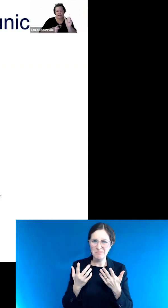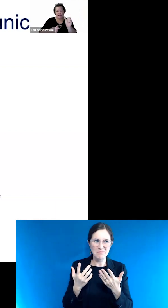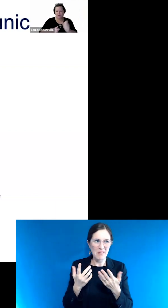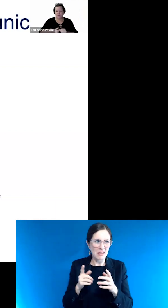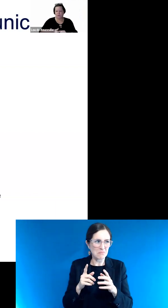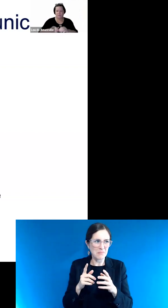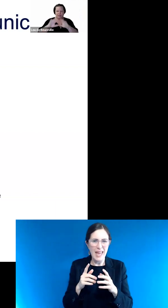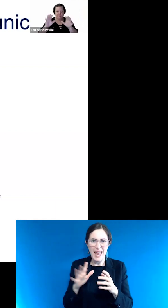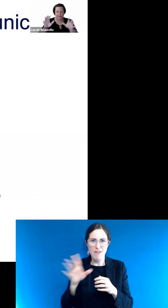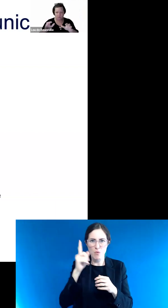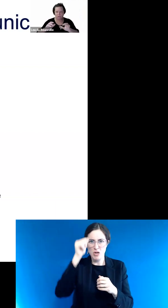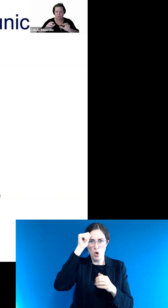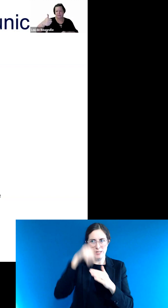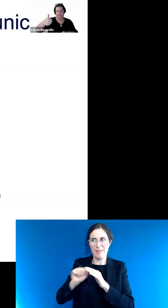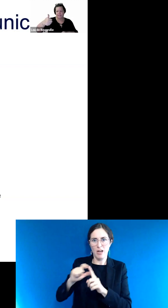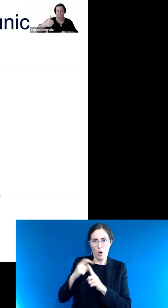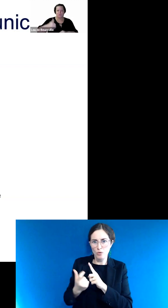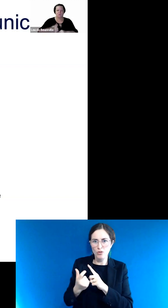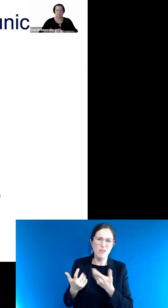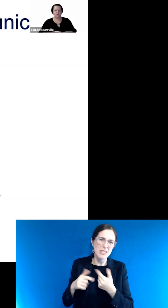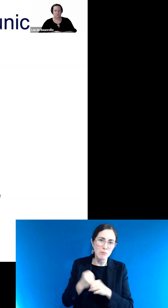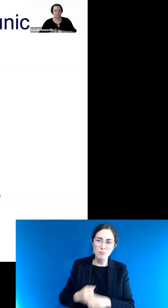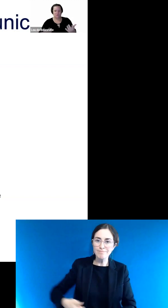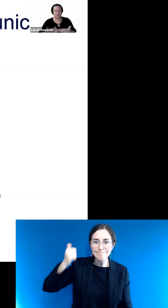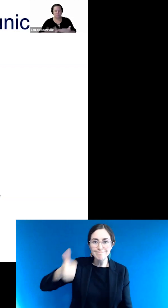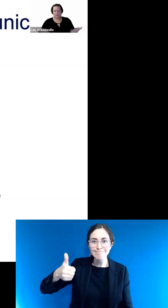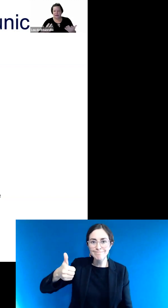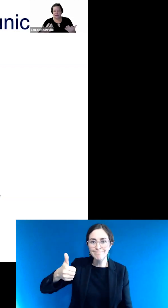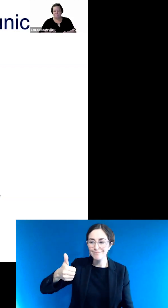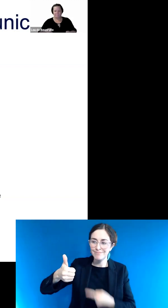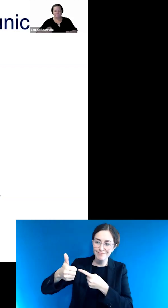symbols that everybody knows in that culture that this means good or